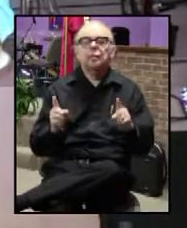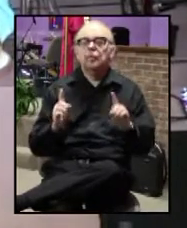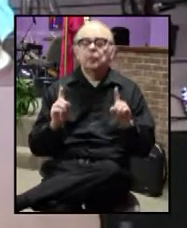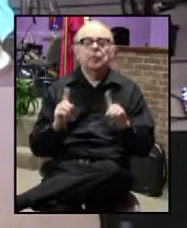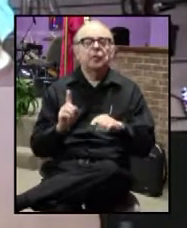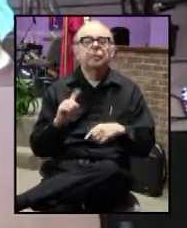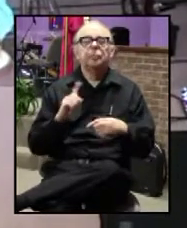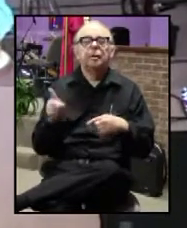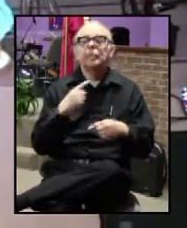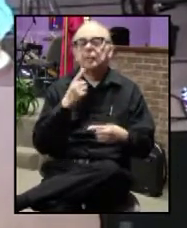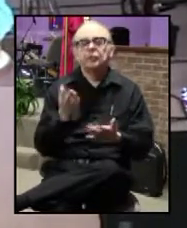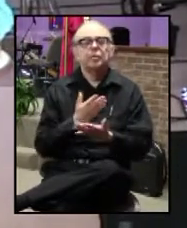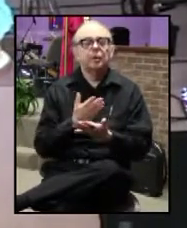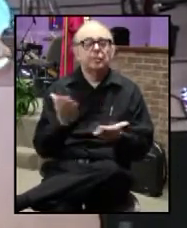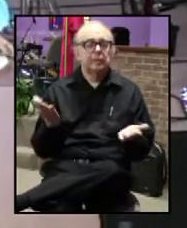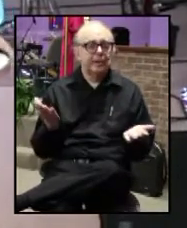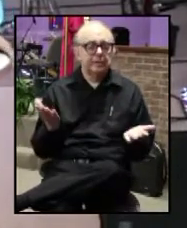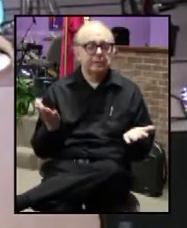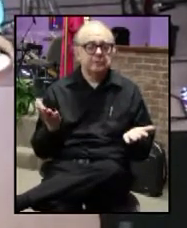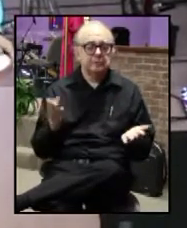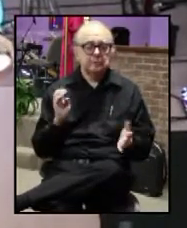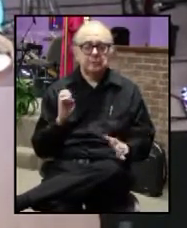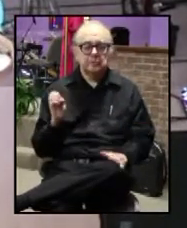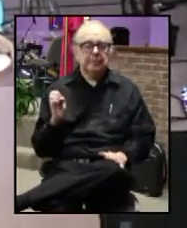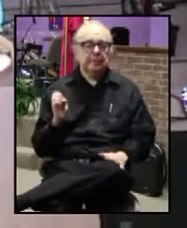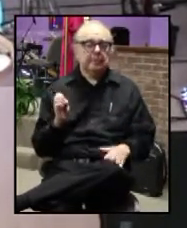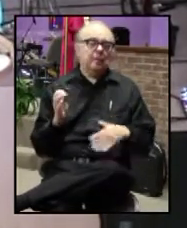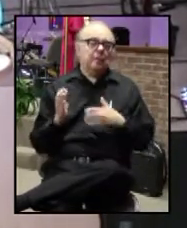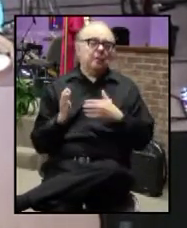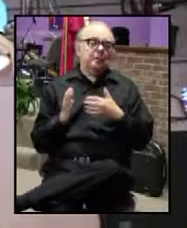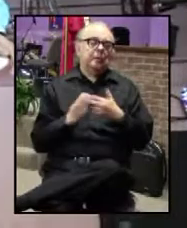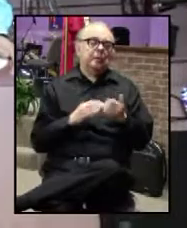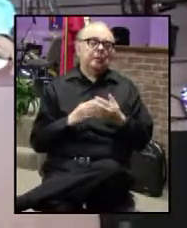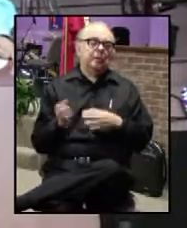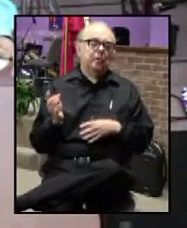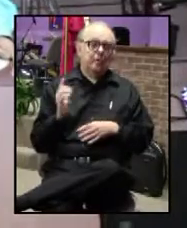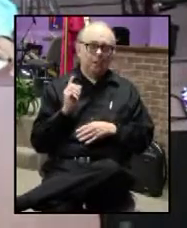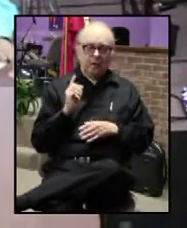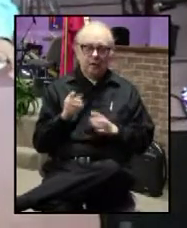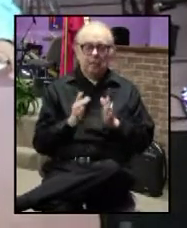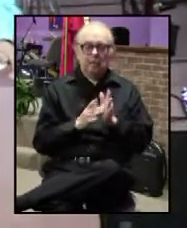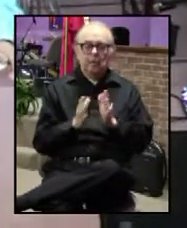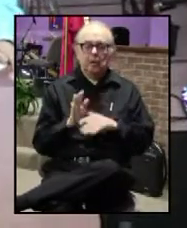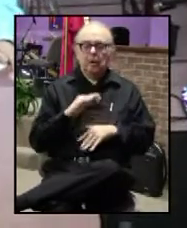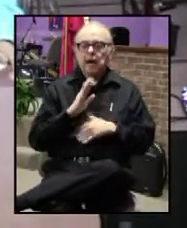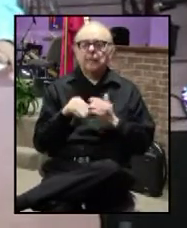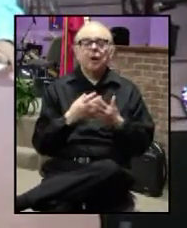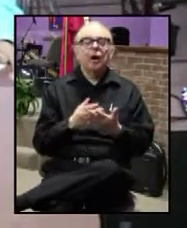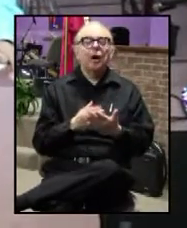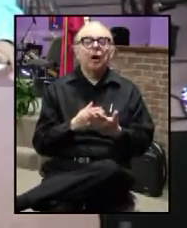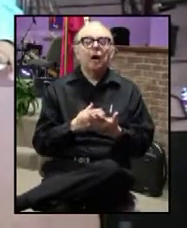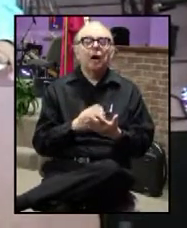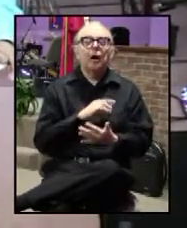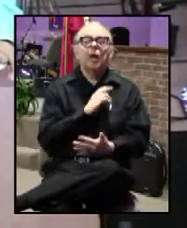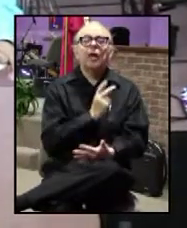them to go. They will be whatever you want them to be. You have all authority.